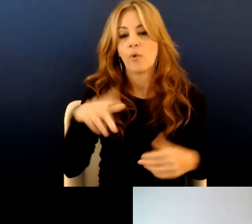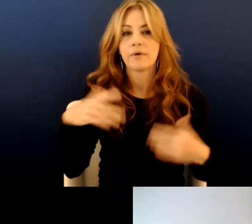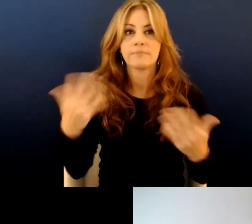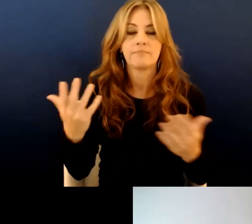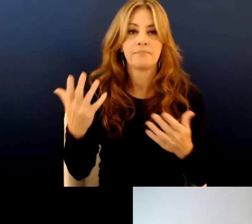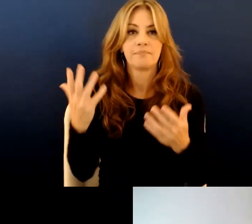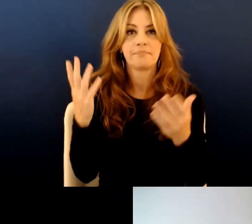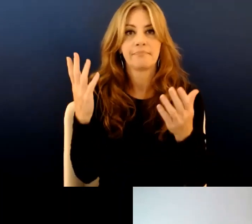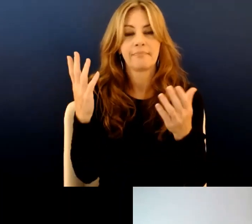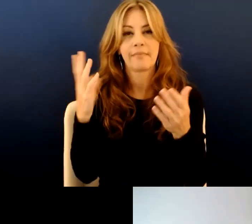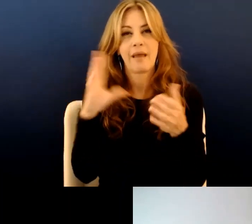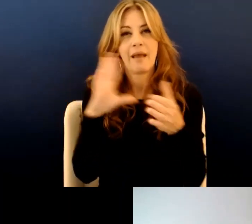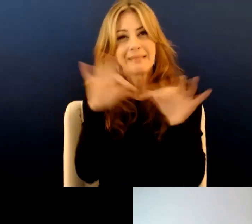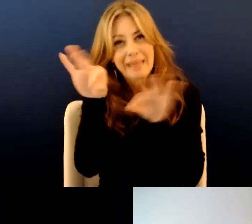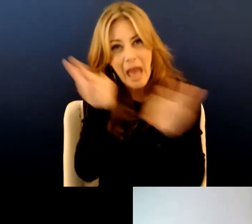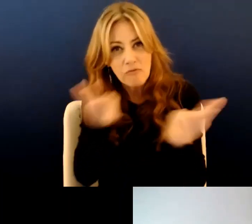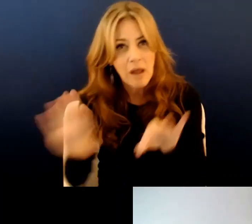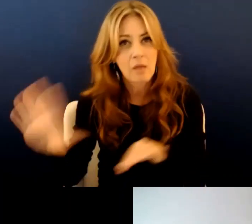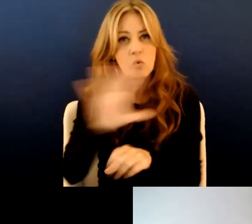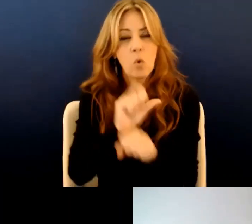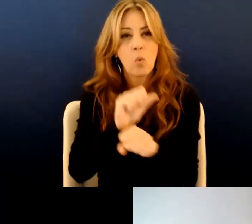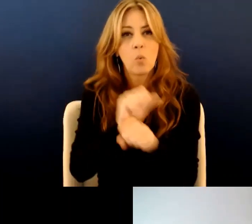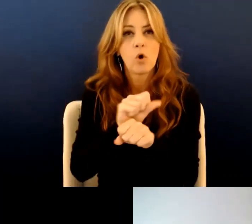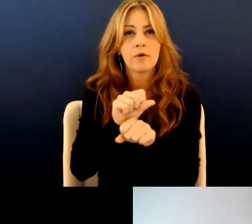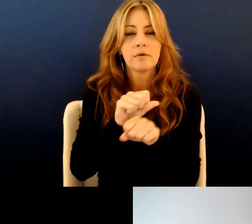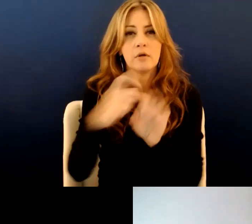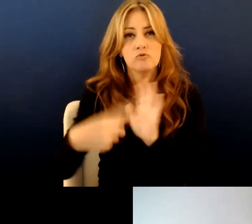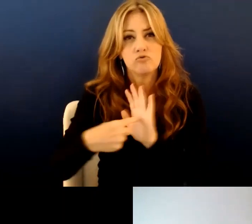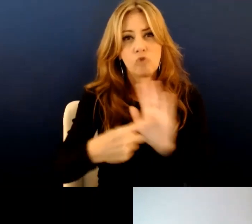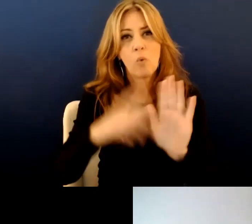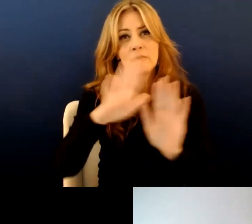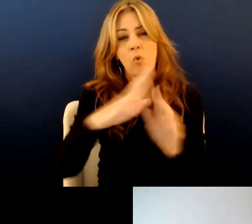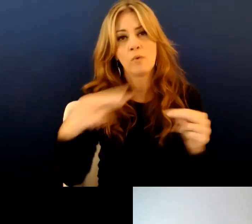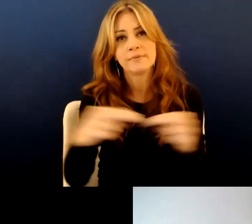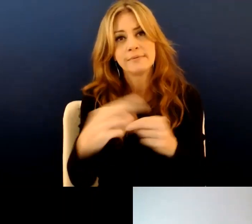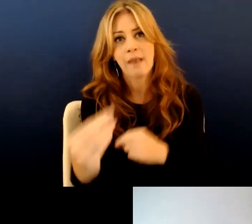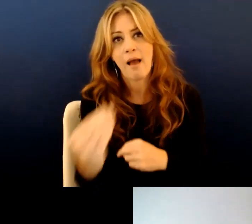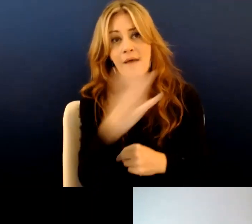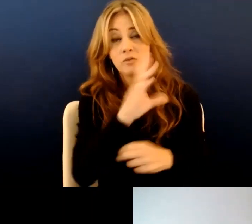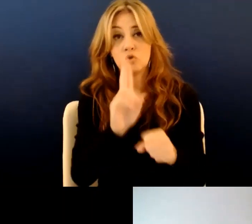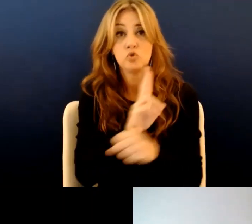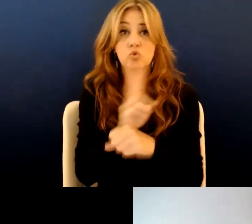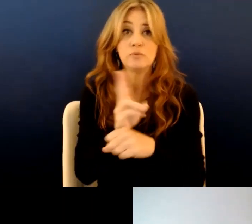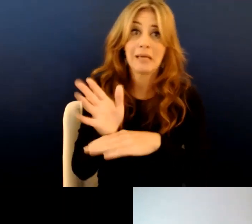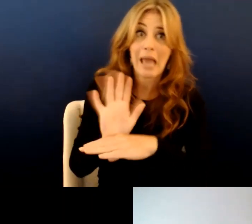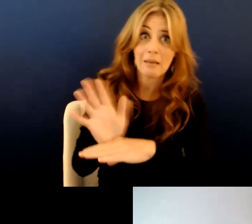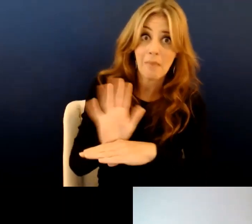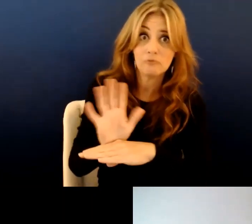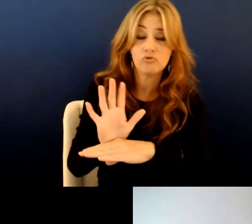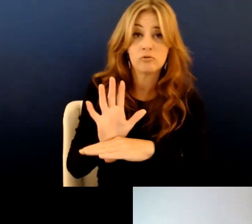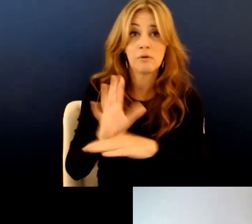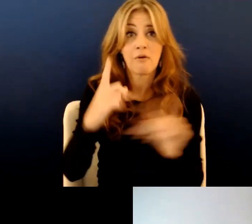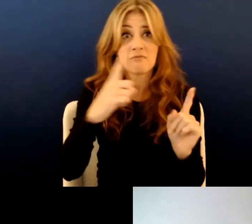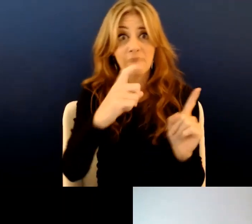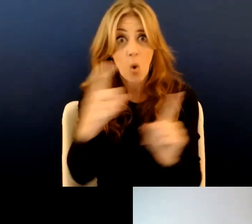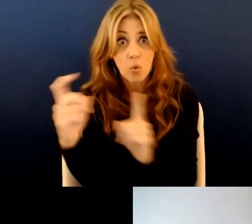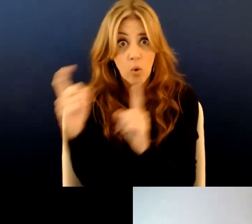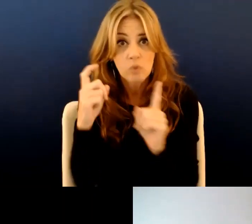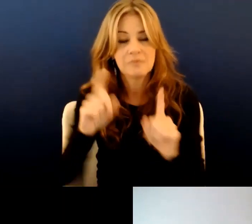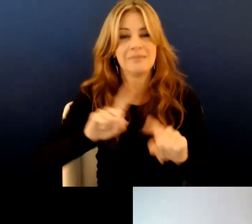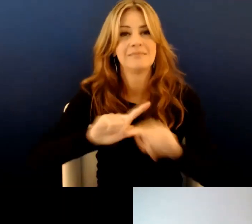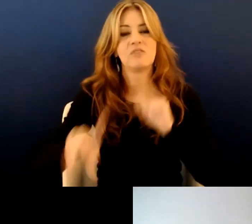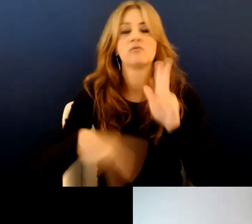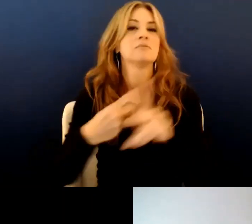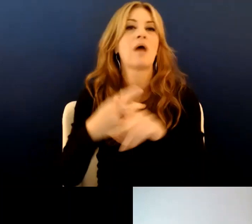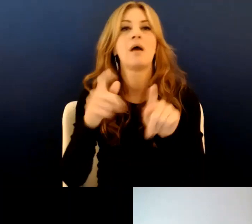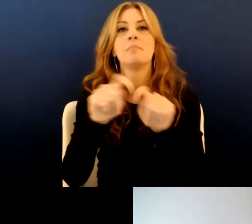narrating your work. You will see narrating your slides, putting up animation or photos with different kinds of templates, more